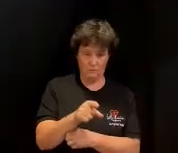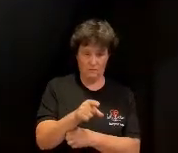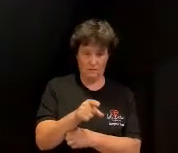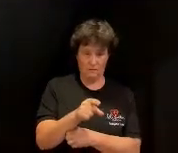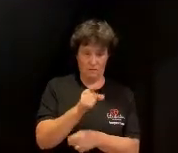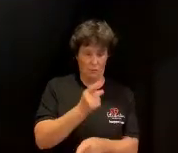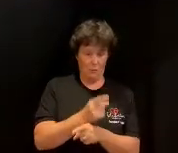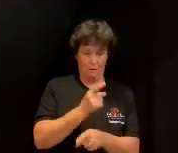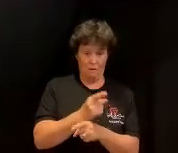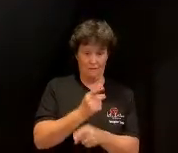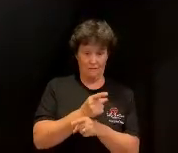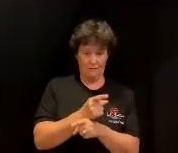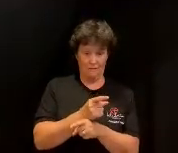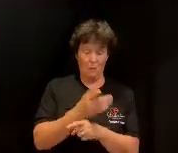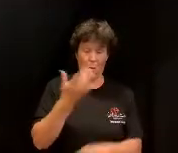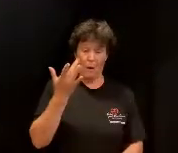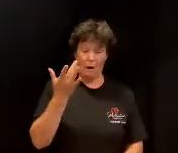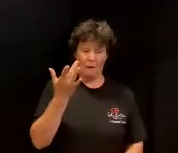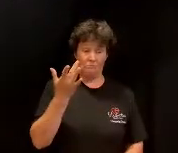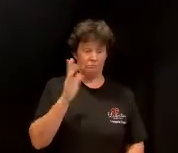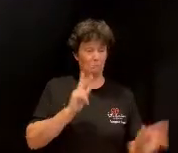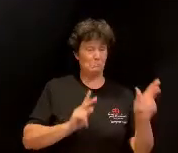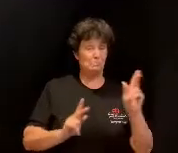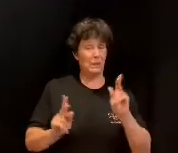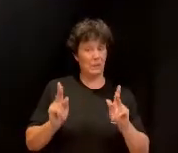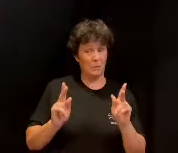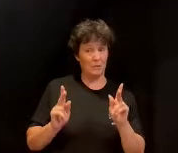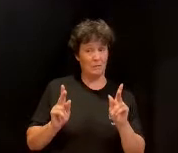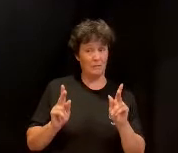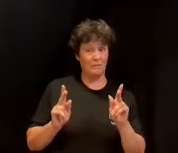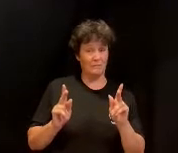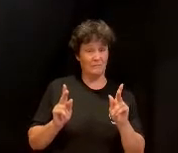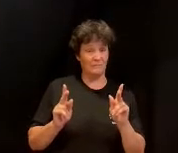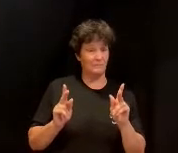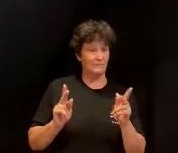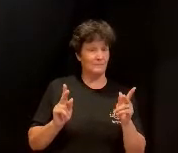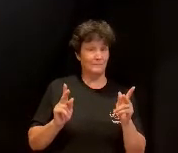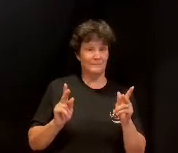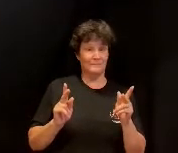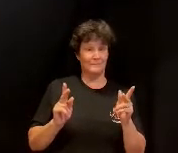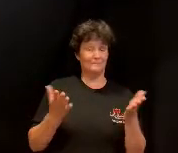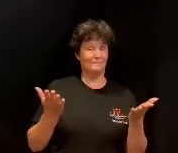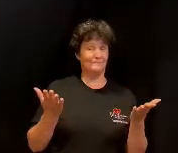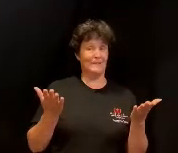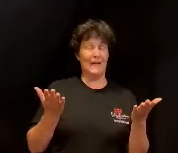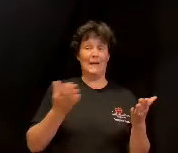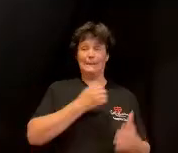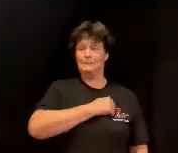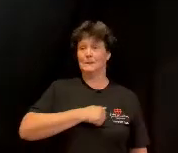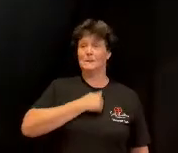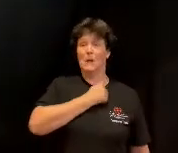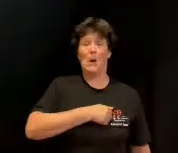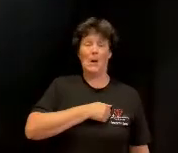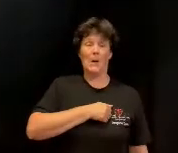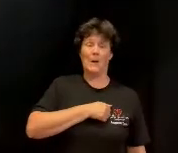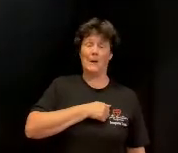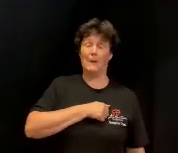Right? Because people, whatever, there is no poopless cows.